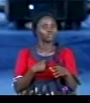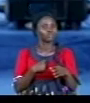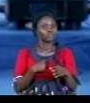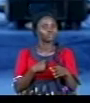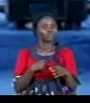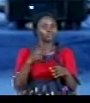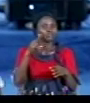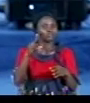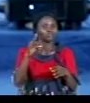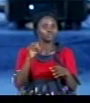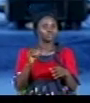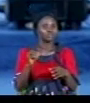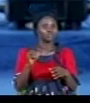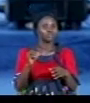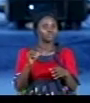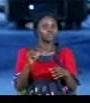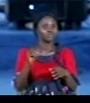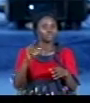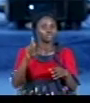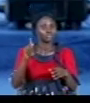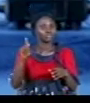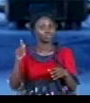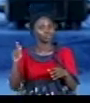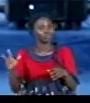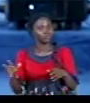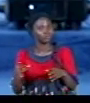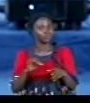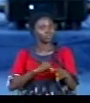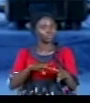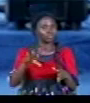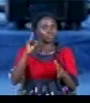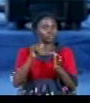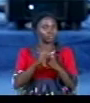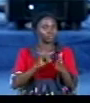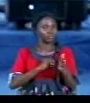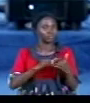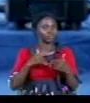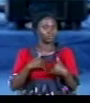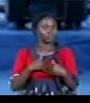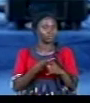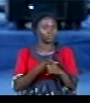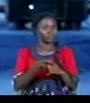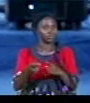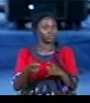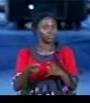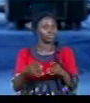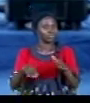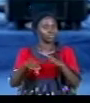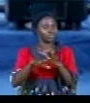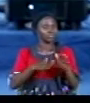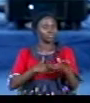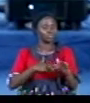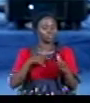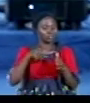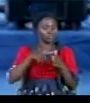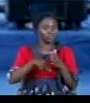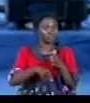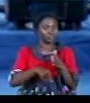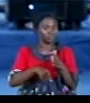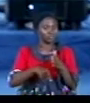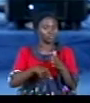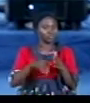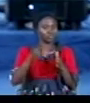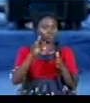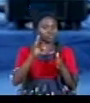March 2015, I just discovered I had an injury under my foot. So I didn't take